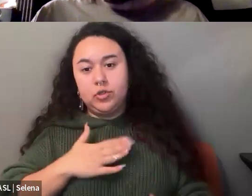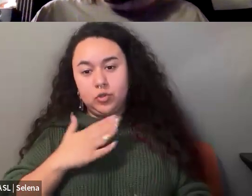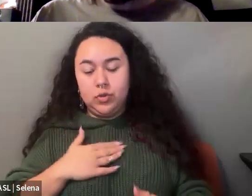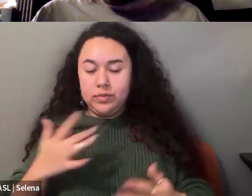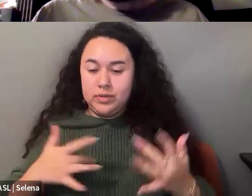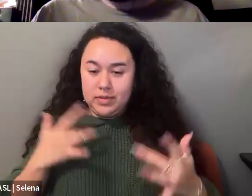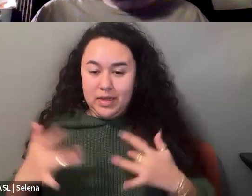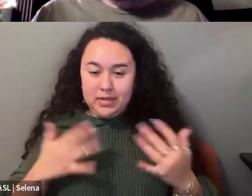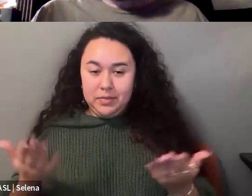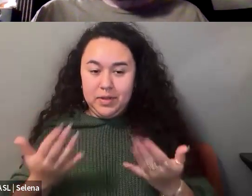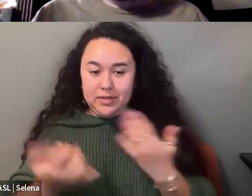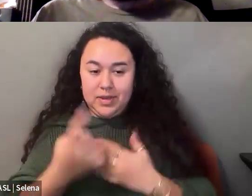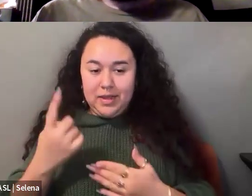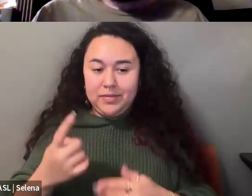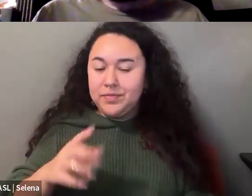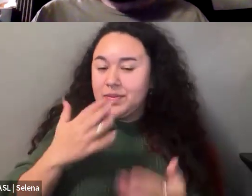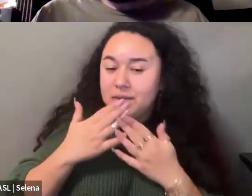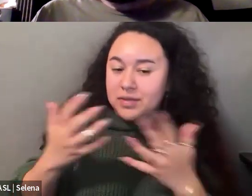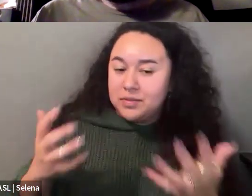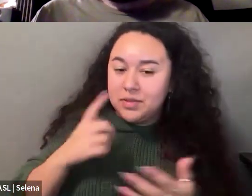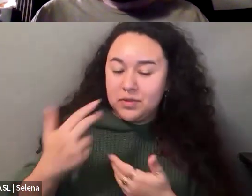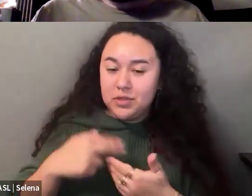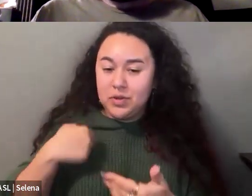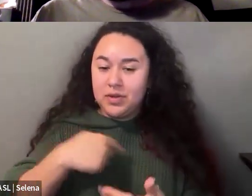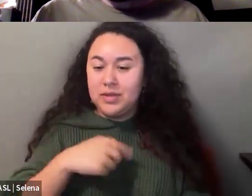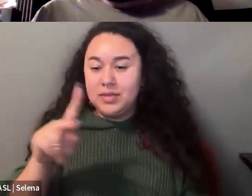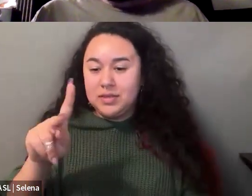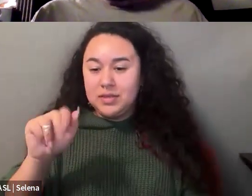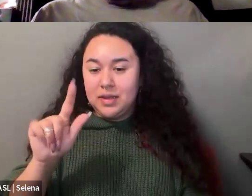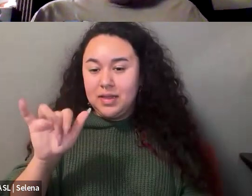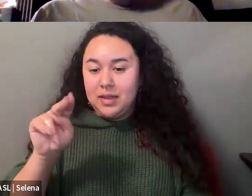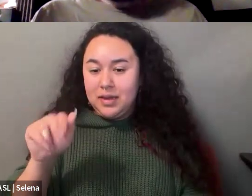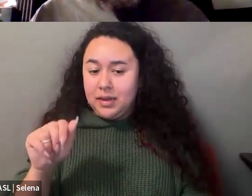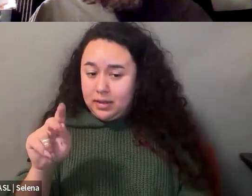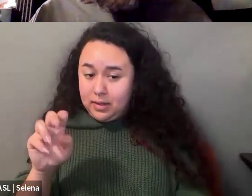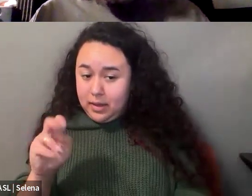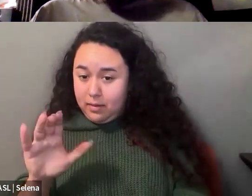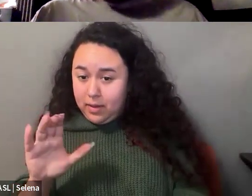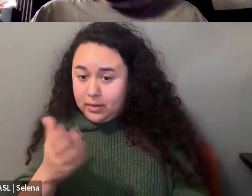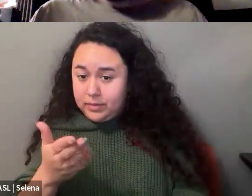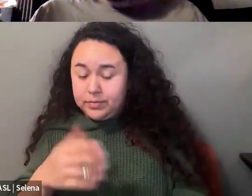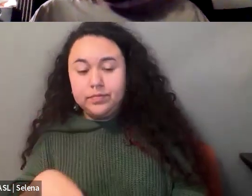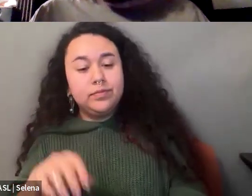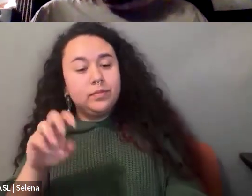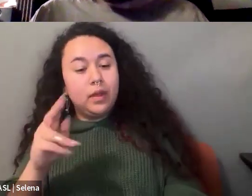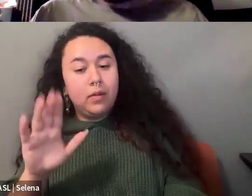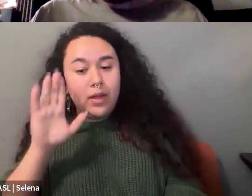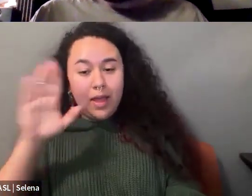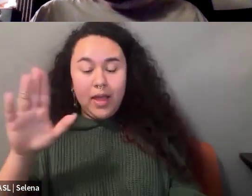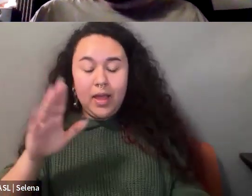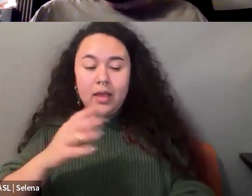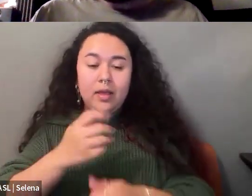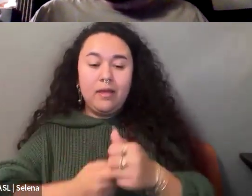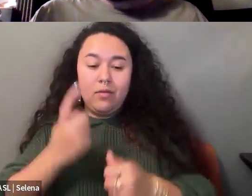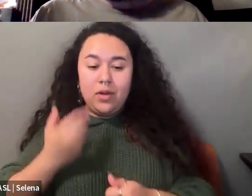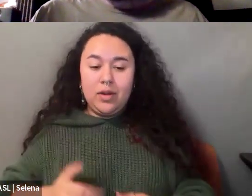here today. Yay. Thanks so much for joining us, Kalina. Eric, how about you? Yeah, hey everyone. My name's